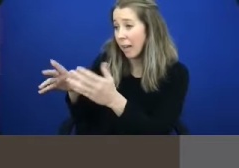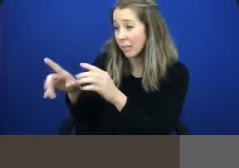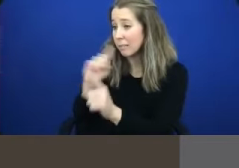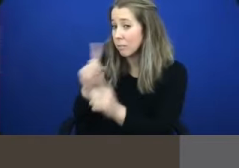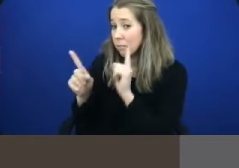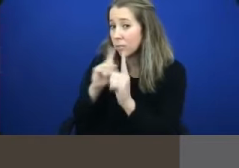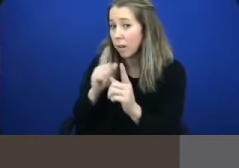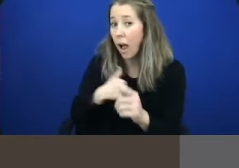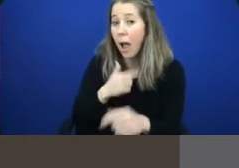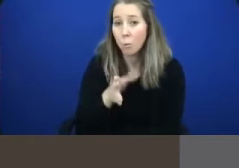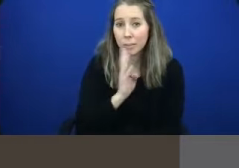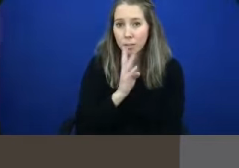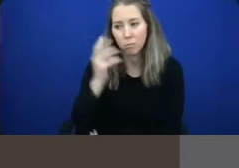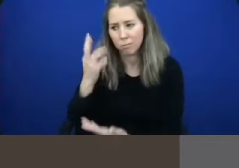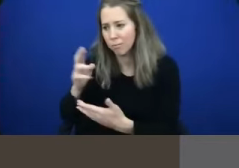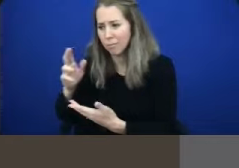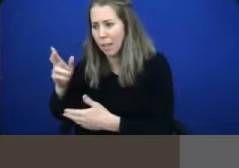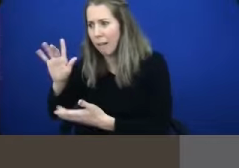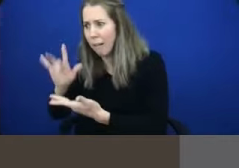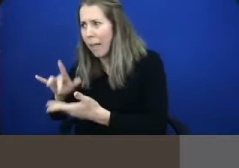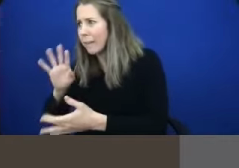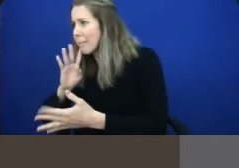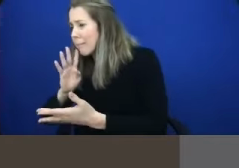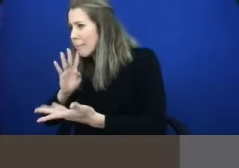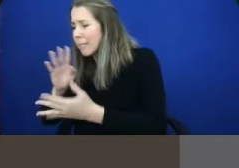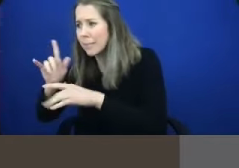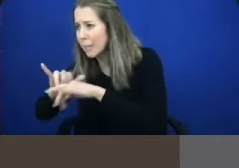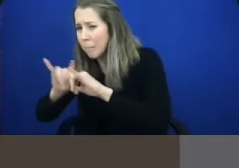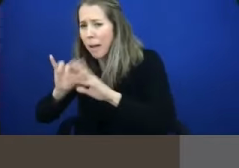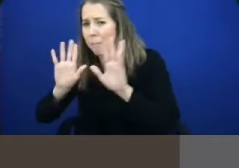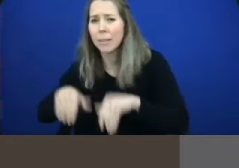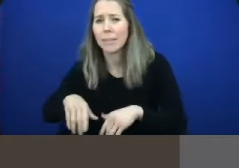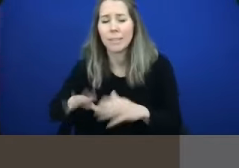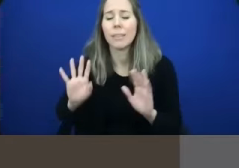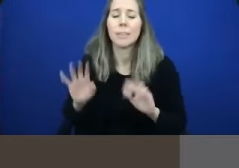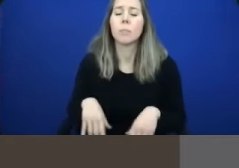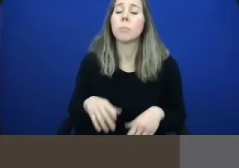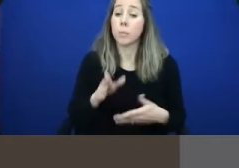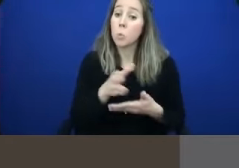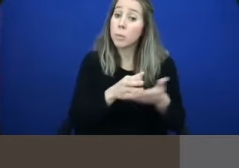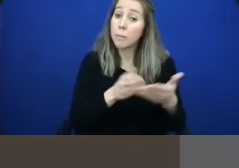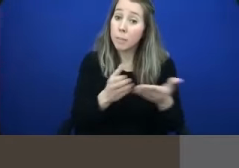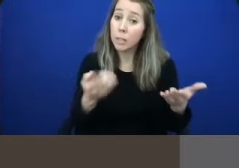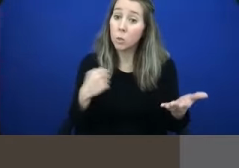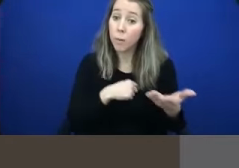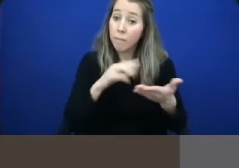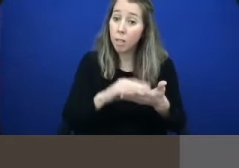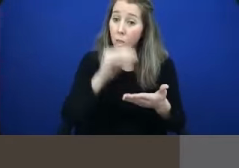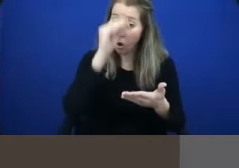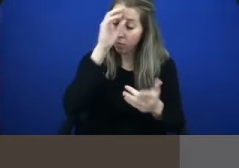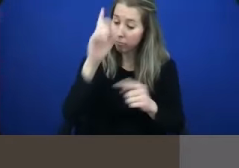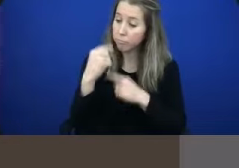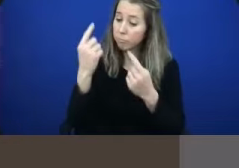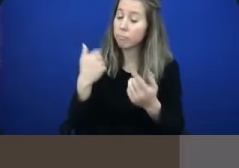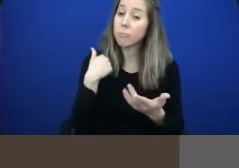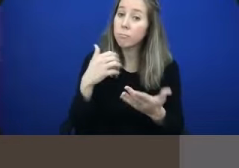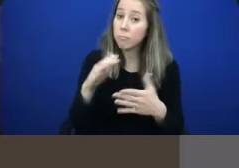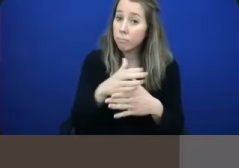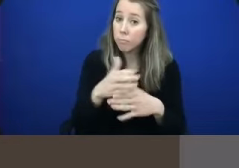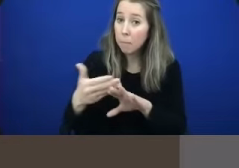can talk, because sometimes it's harder to click and talk. I will add some of the things that we have learned is, as I shared earlier,